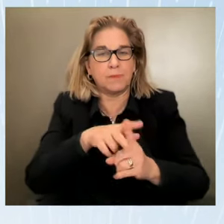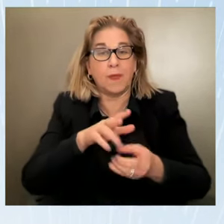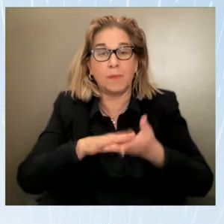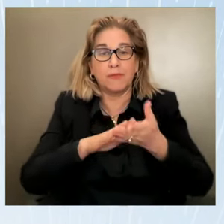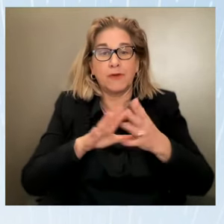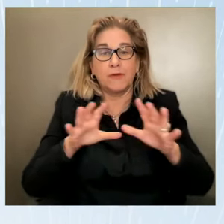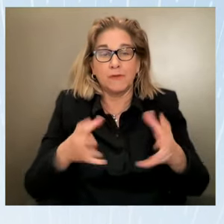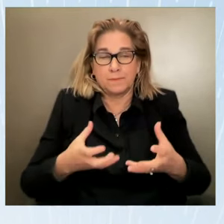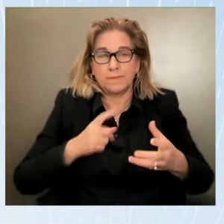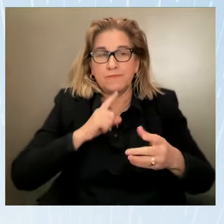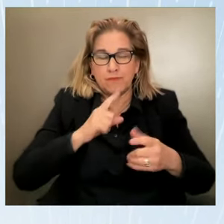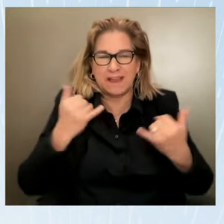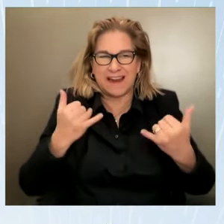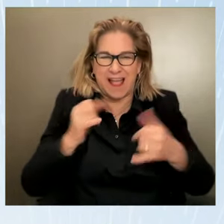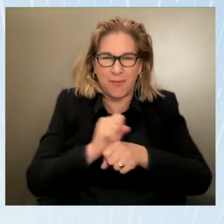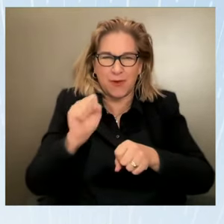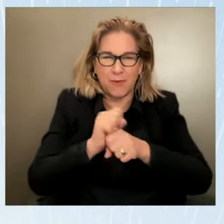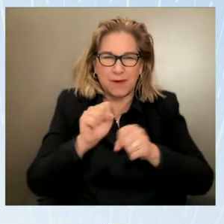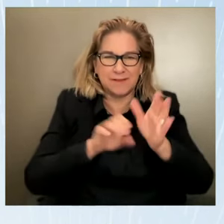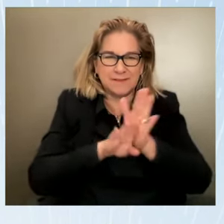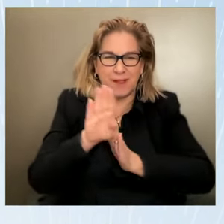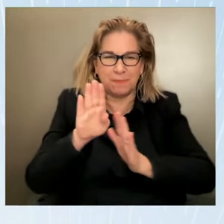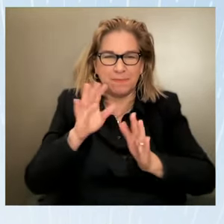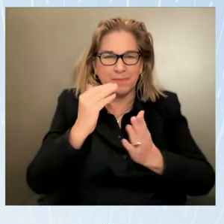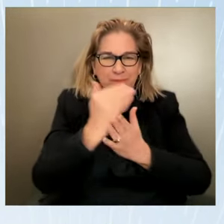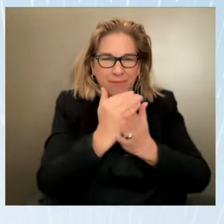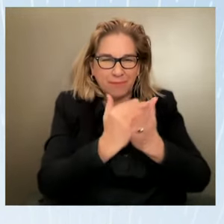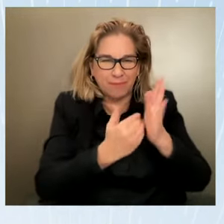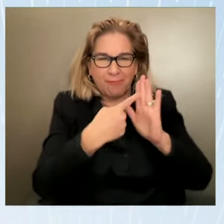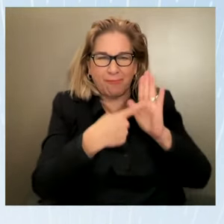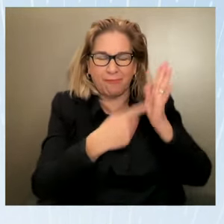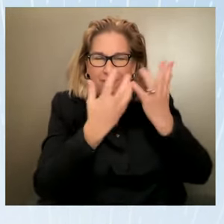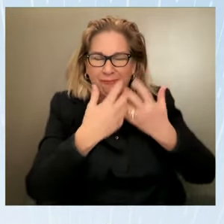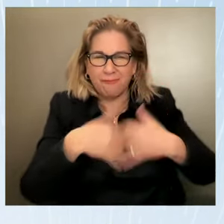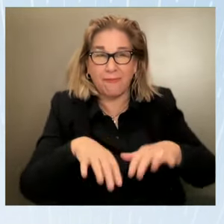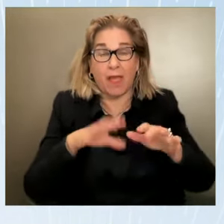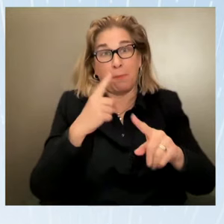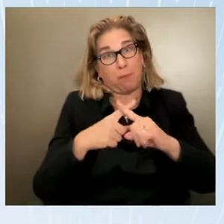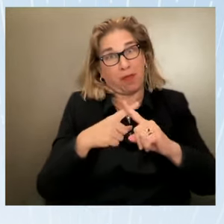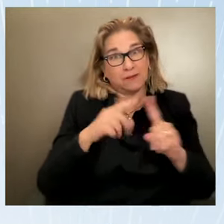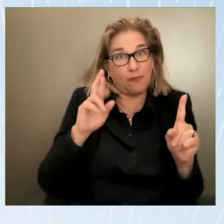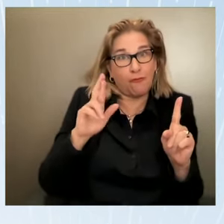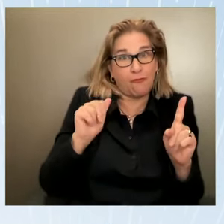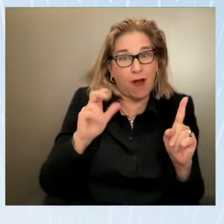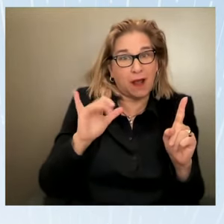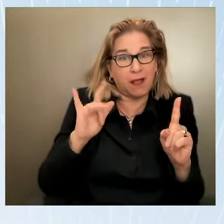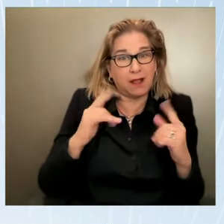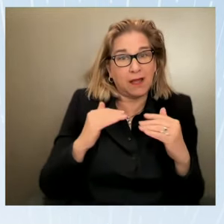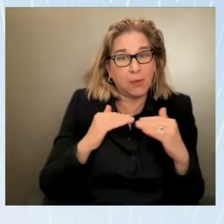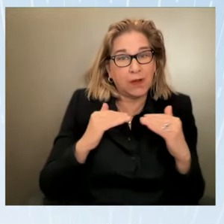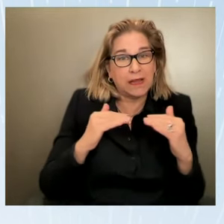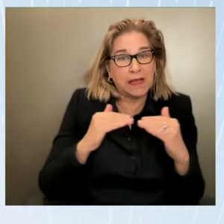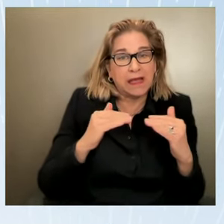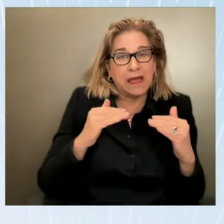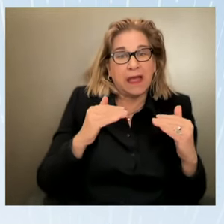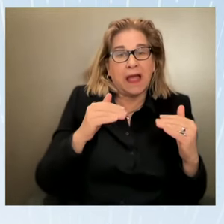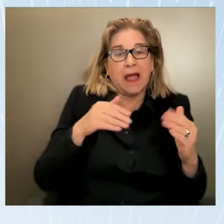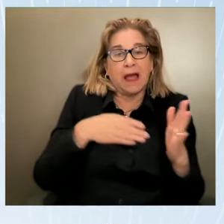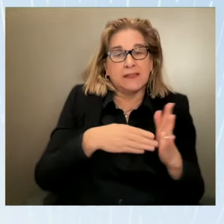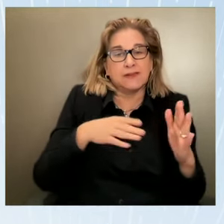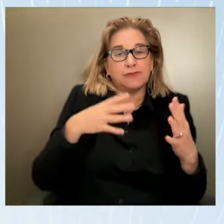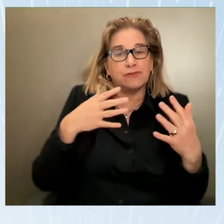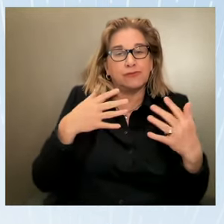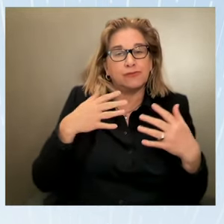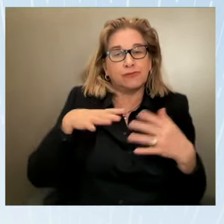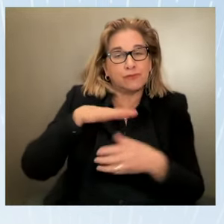integrate racial equity throughout its anti-trafficking efforts. To guide us, in February 2022, we published